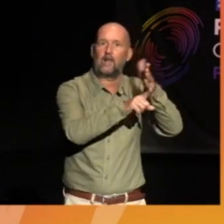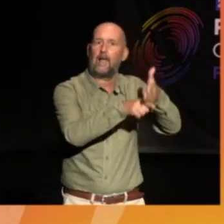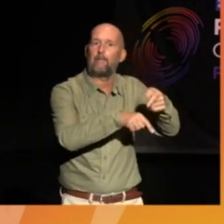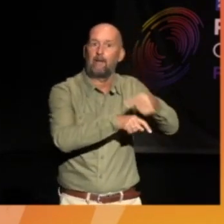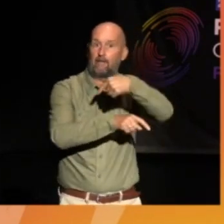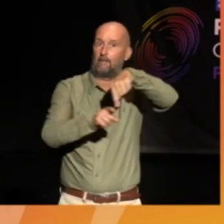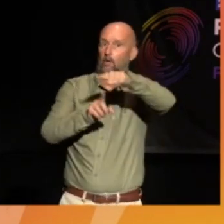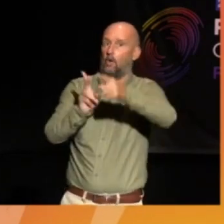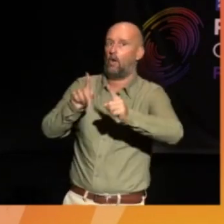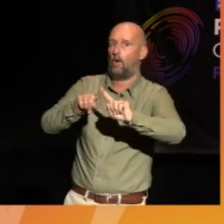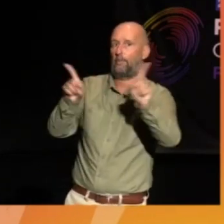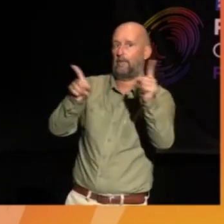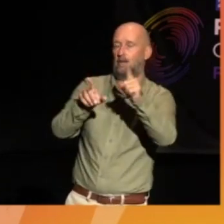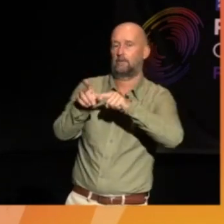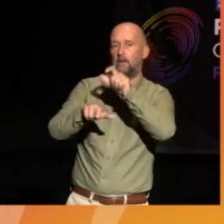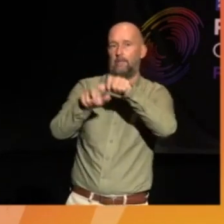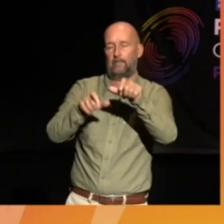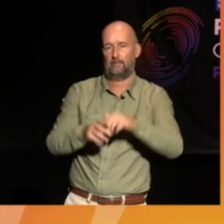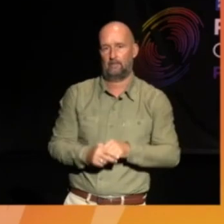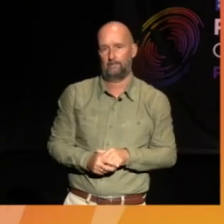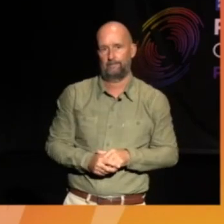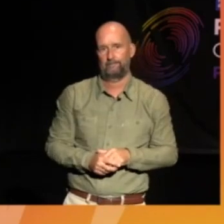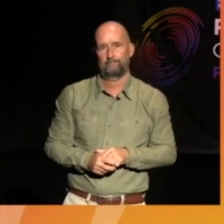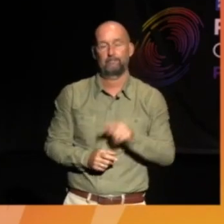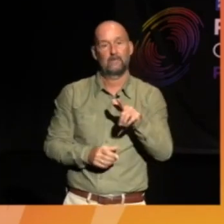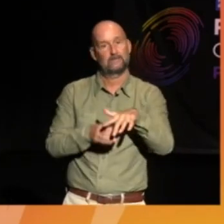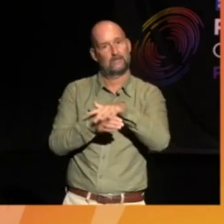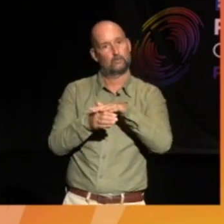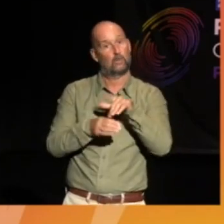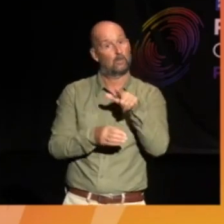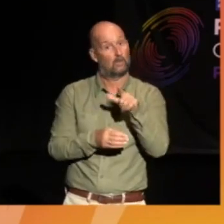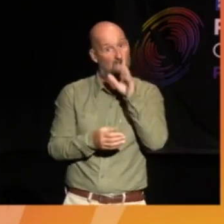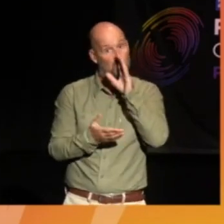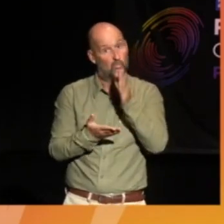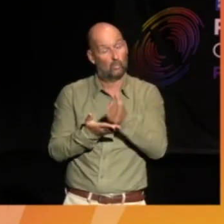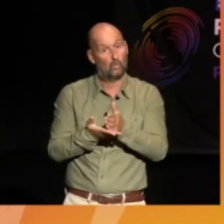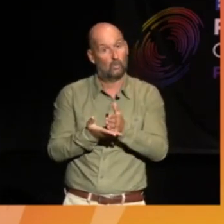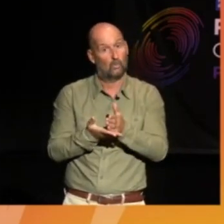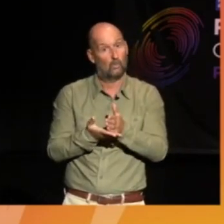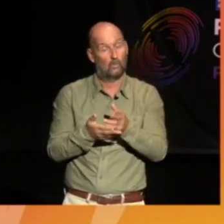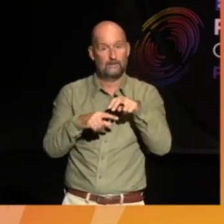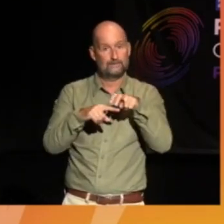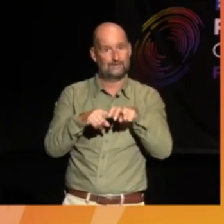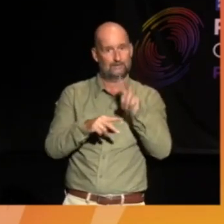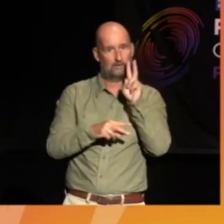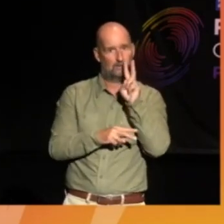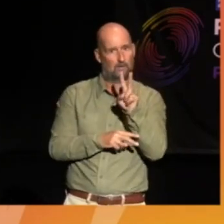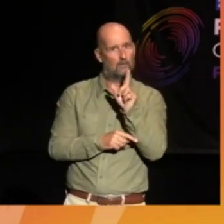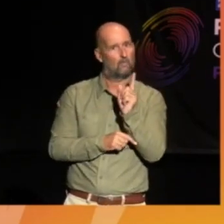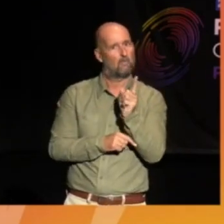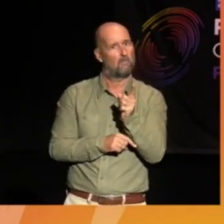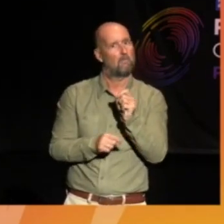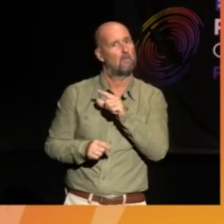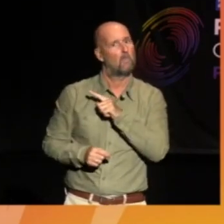So this is the situation. And Kinshu, who is sitting here, Kinshu is a survivor, as you know, whom we